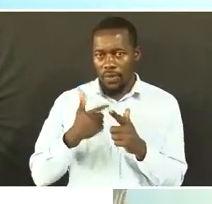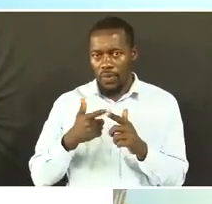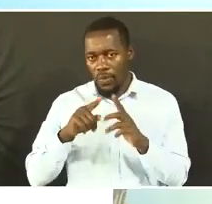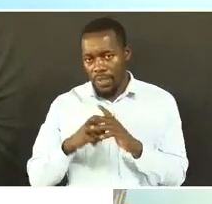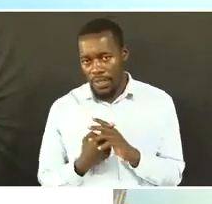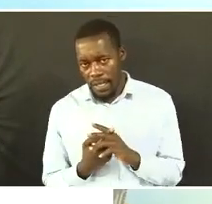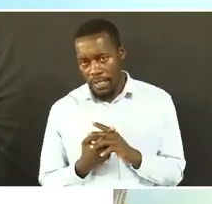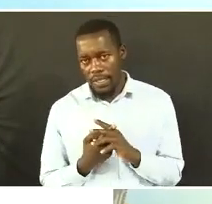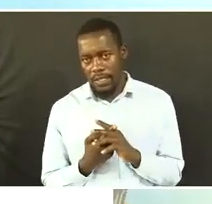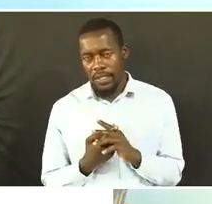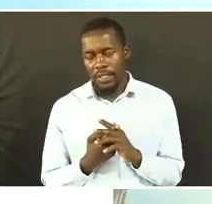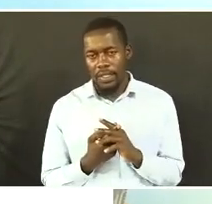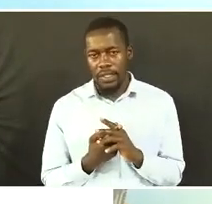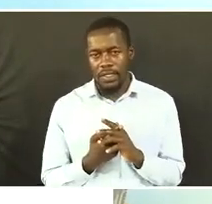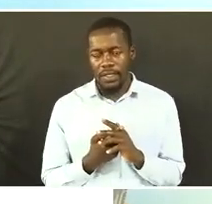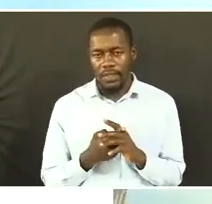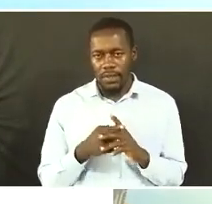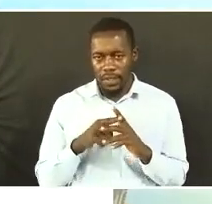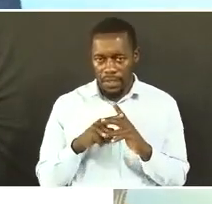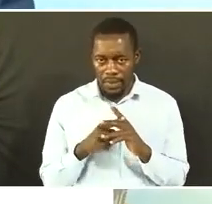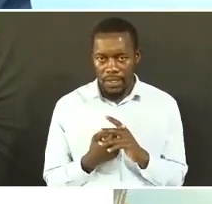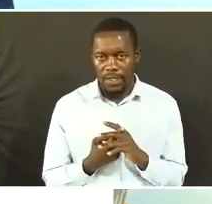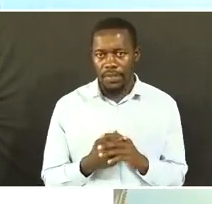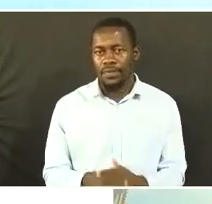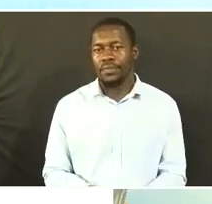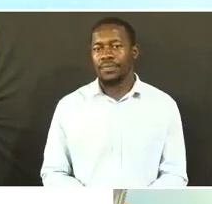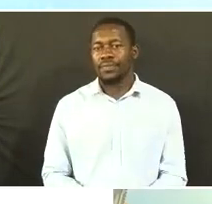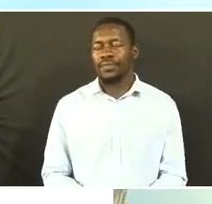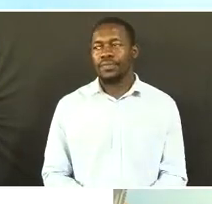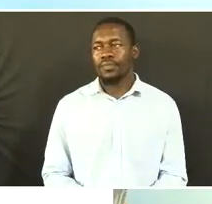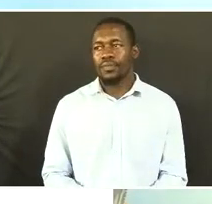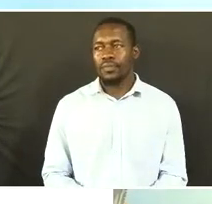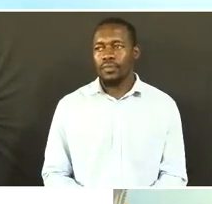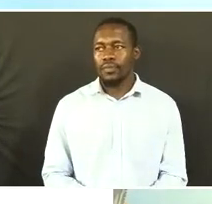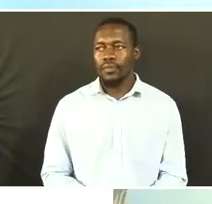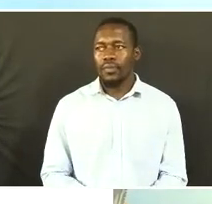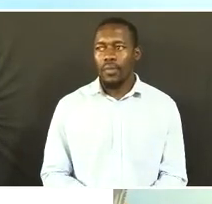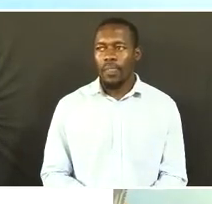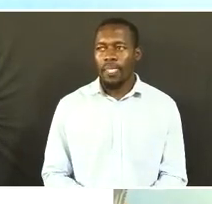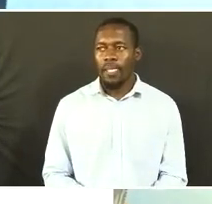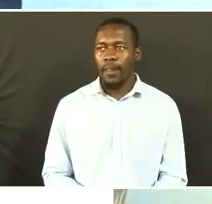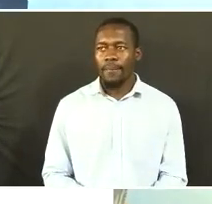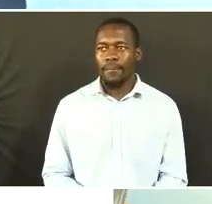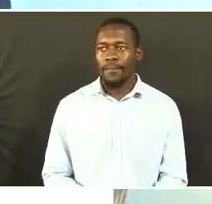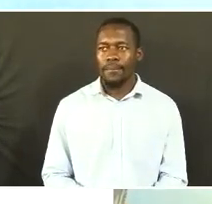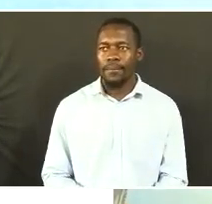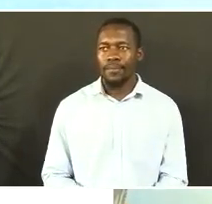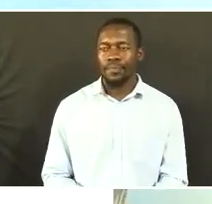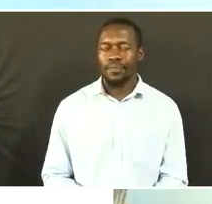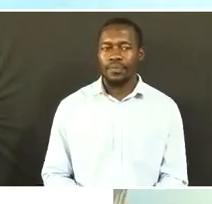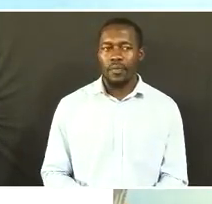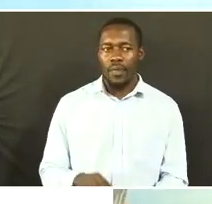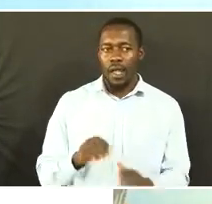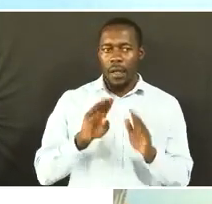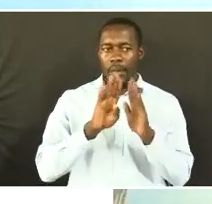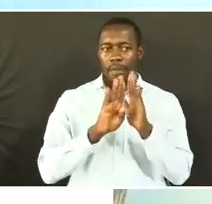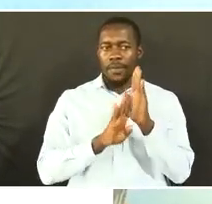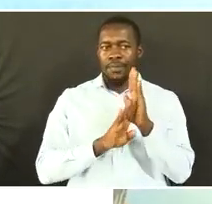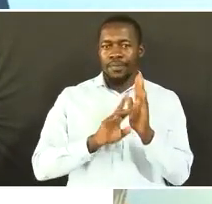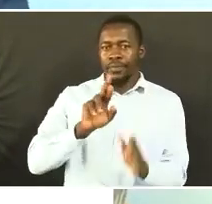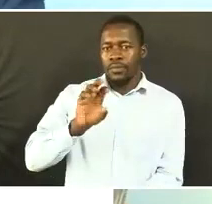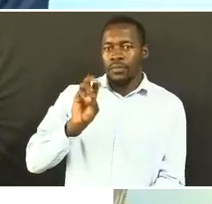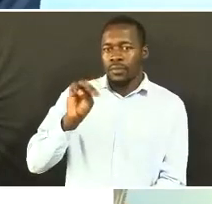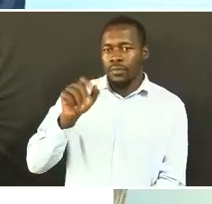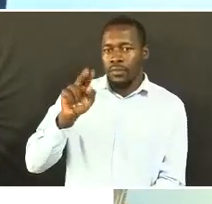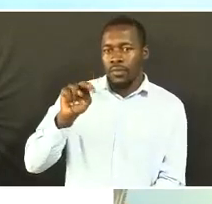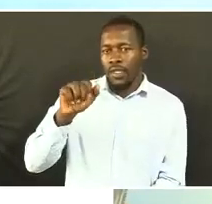on this journey to hear God's word this Sabbath. Says Paul, writing to the